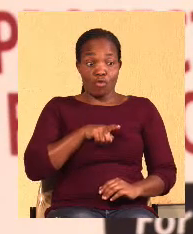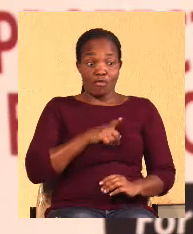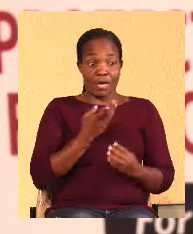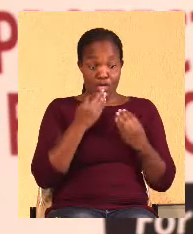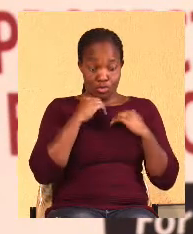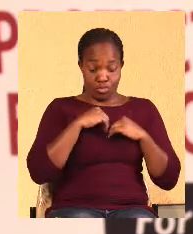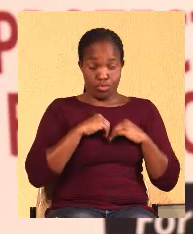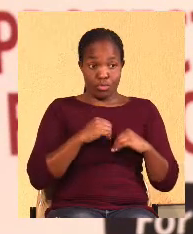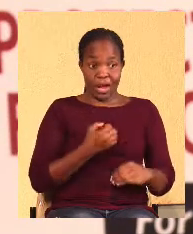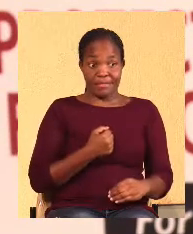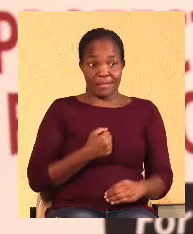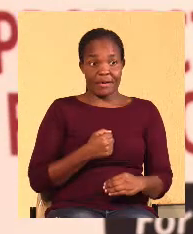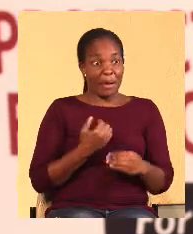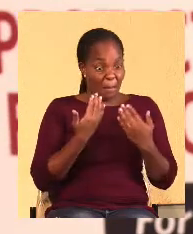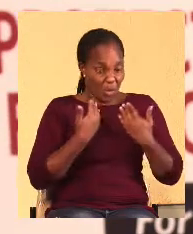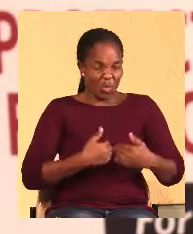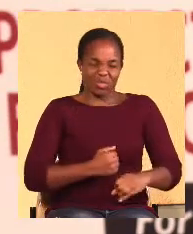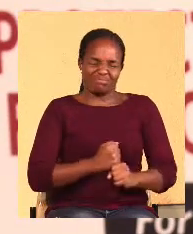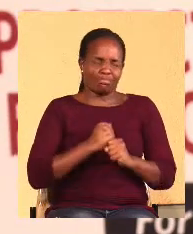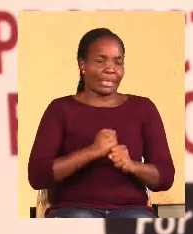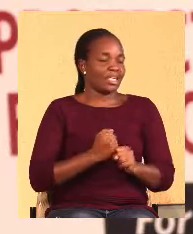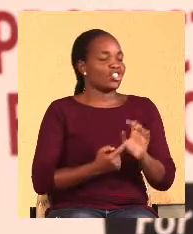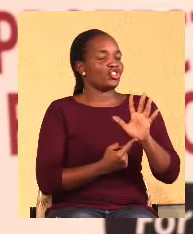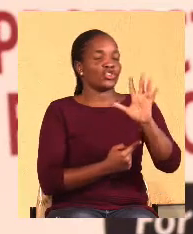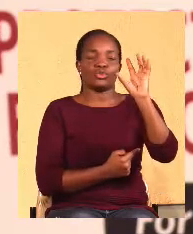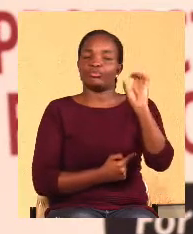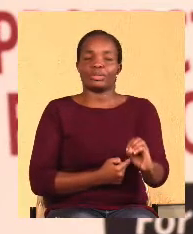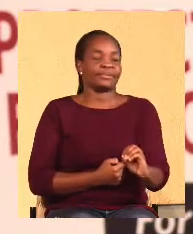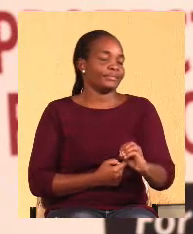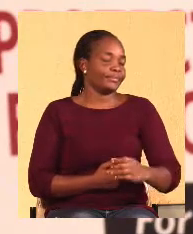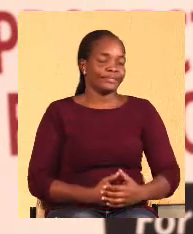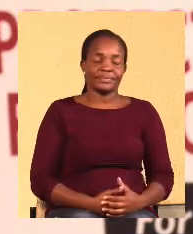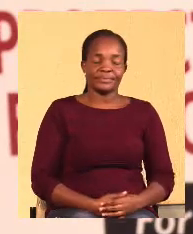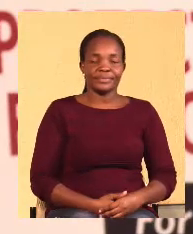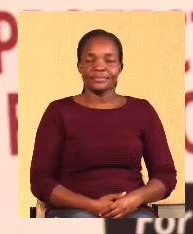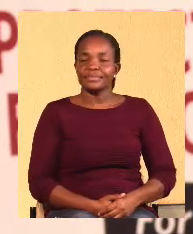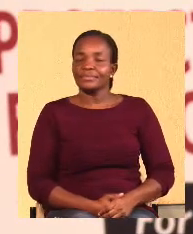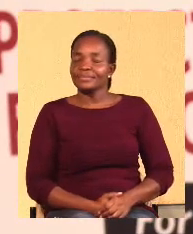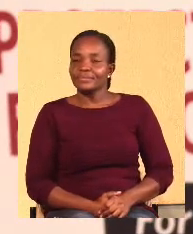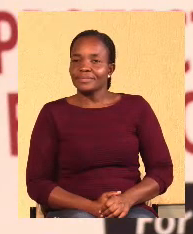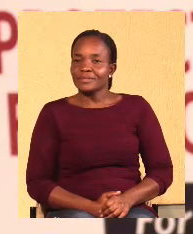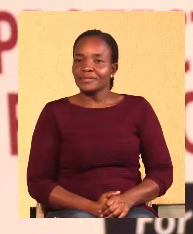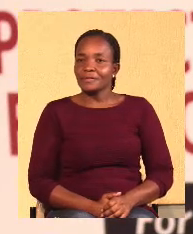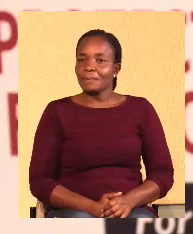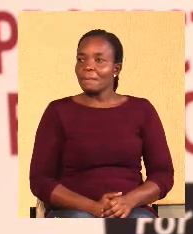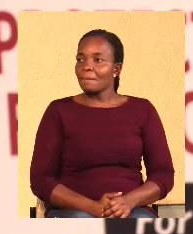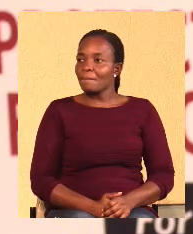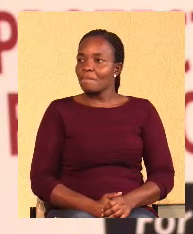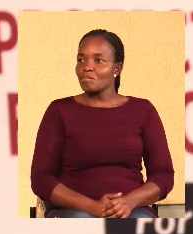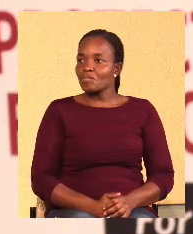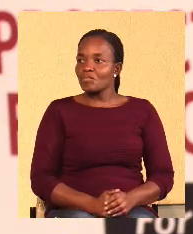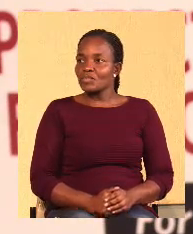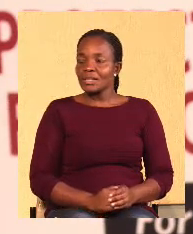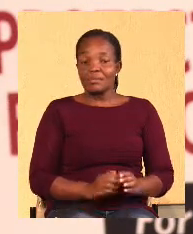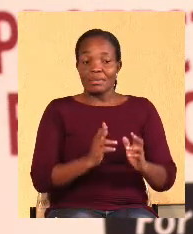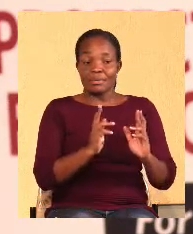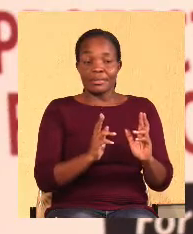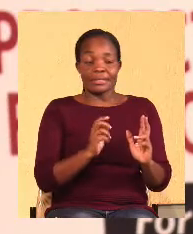and they don't, their body does not react. So that they show the signs and symptoms. This person might be a